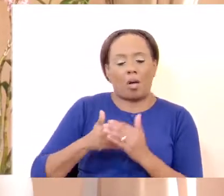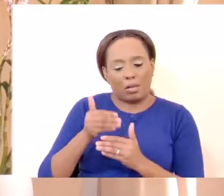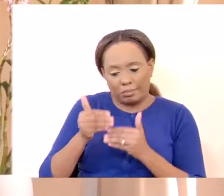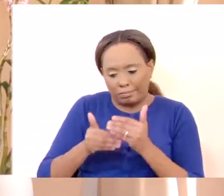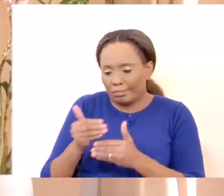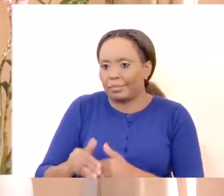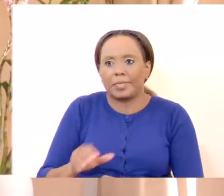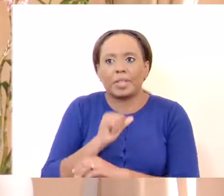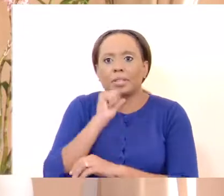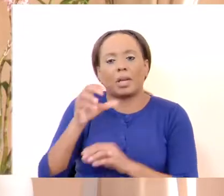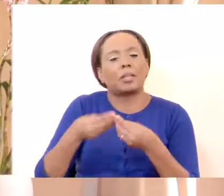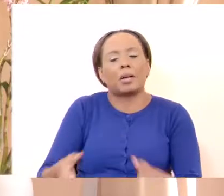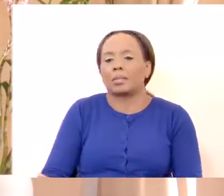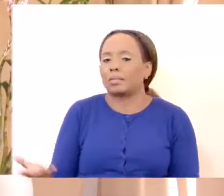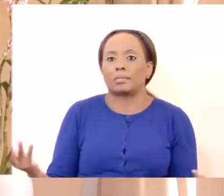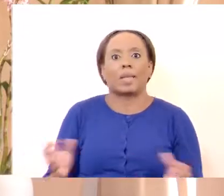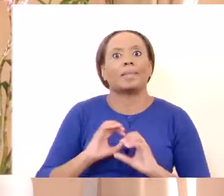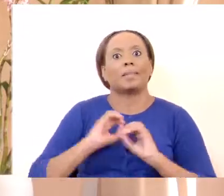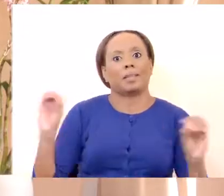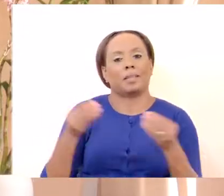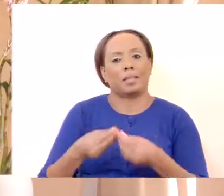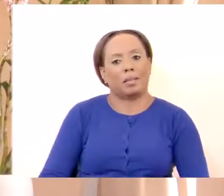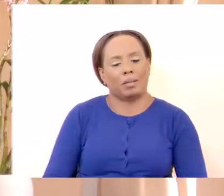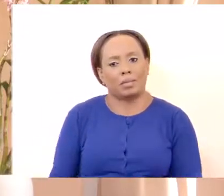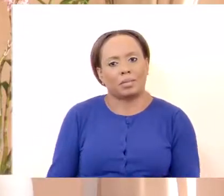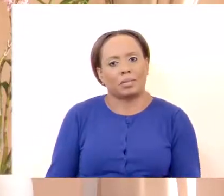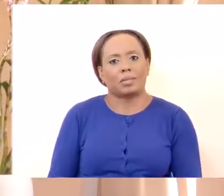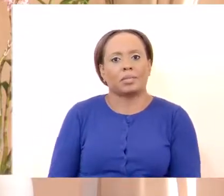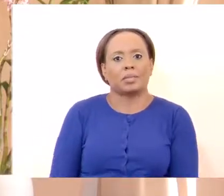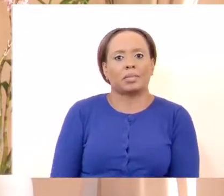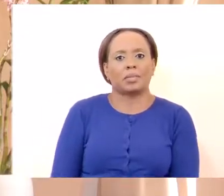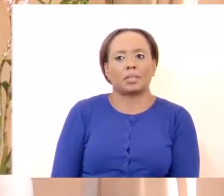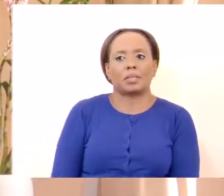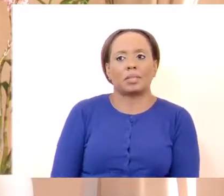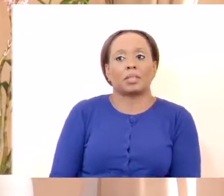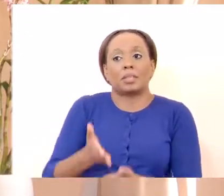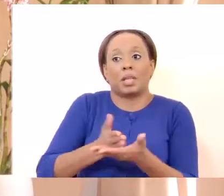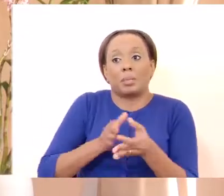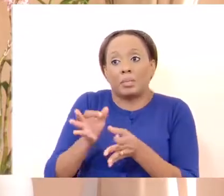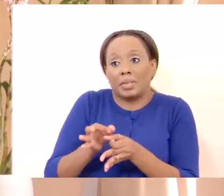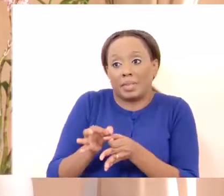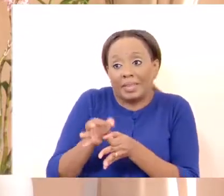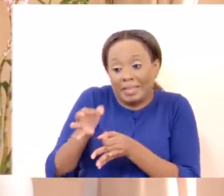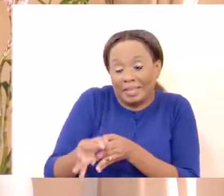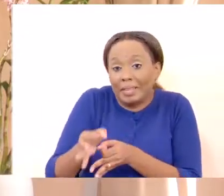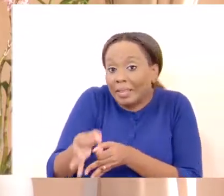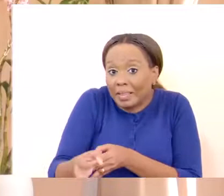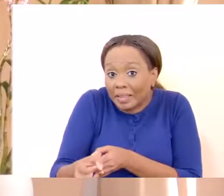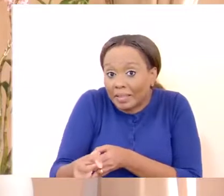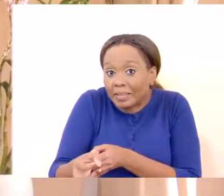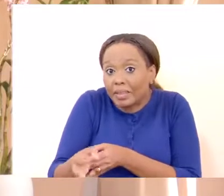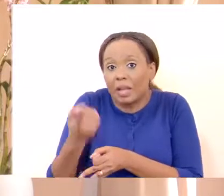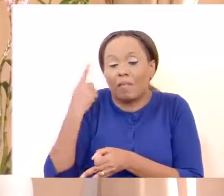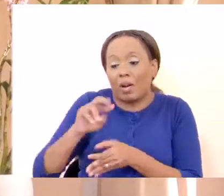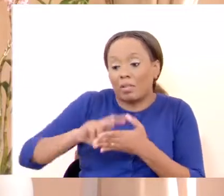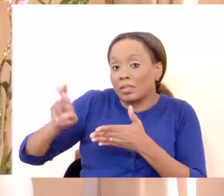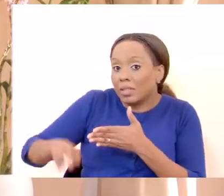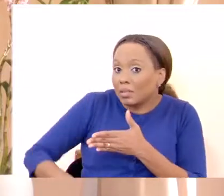not lost. I can say to you that there have been delays, obviously, in the delivery of